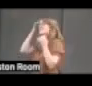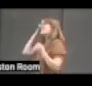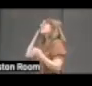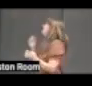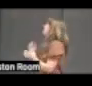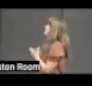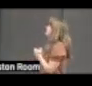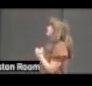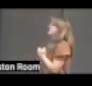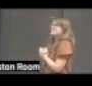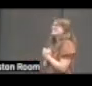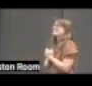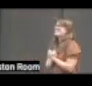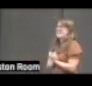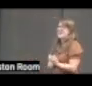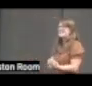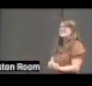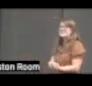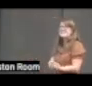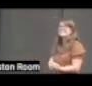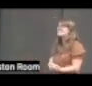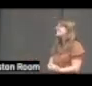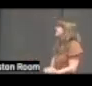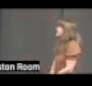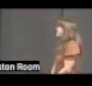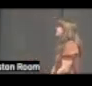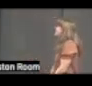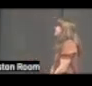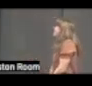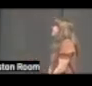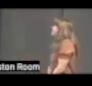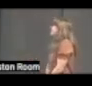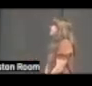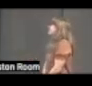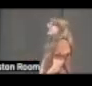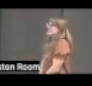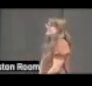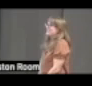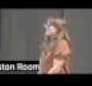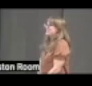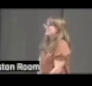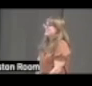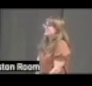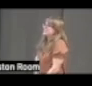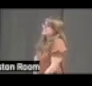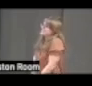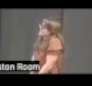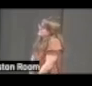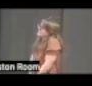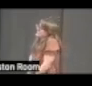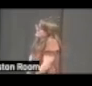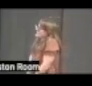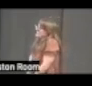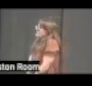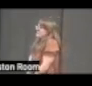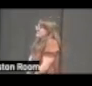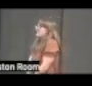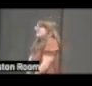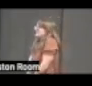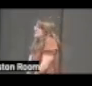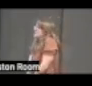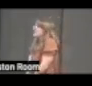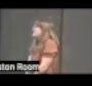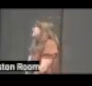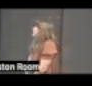some like very interesting panda behaviors that we have that I think a lot of people don't know about, right? Because you usually see them eating bamboo, which